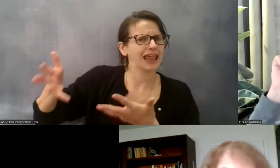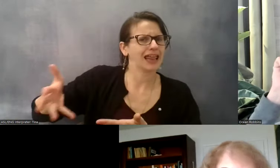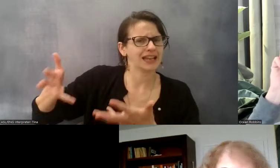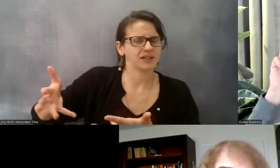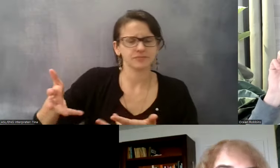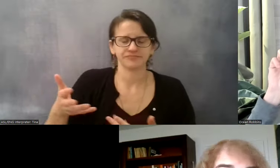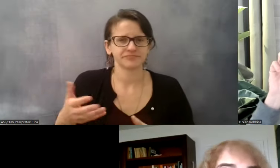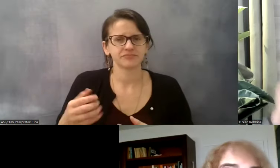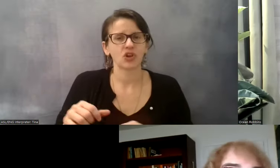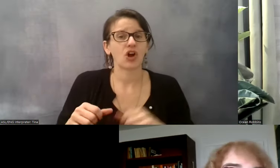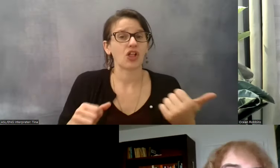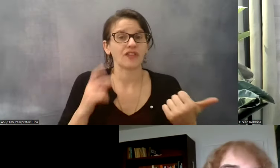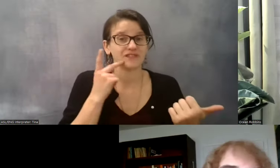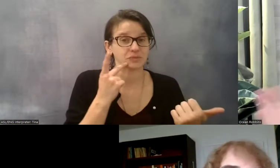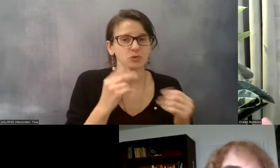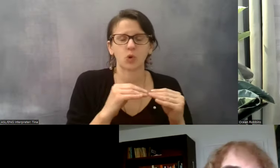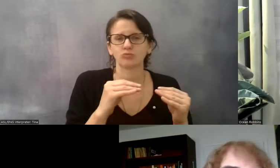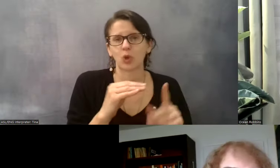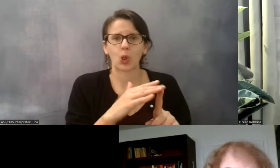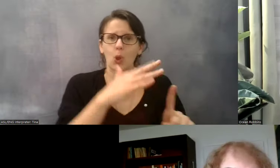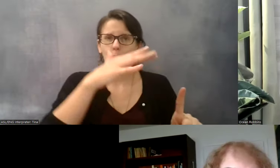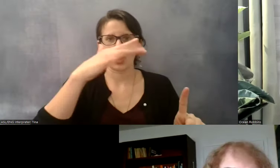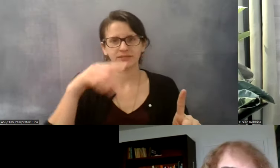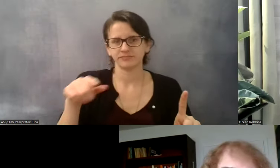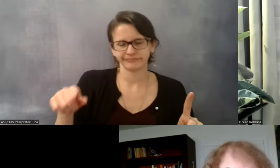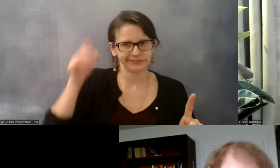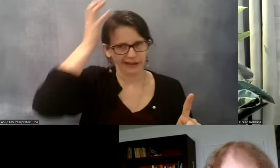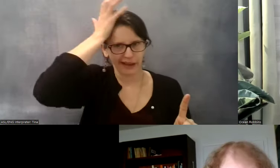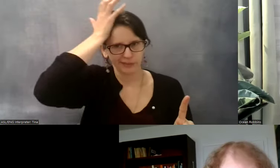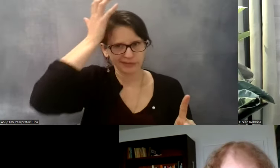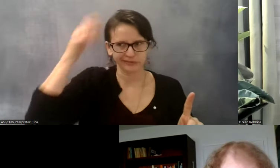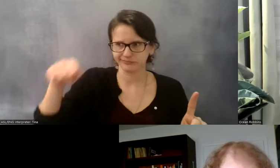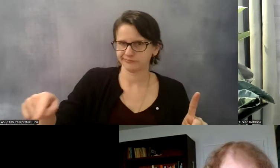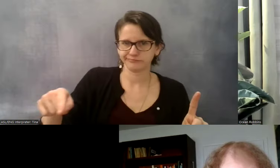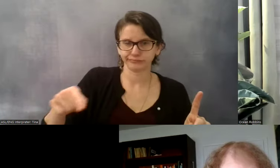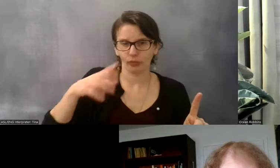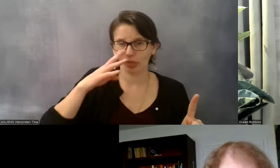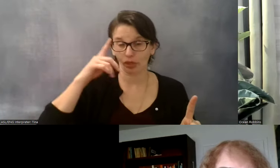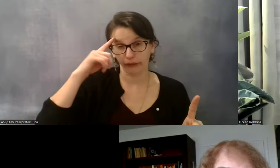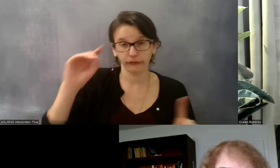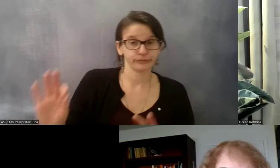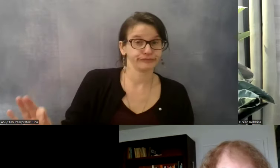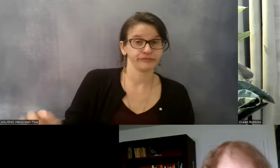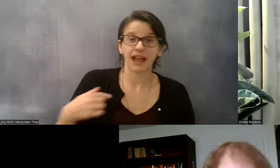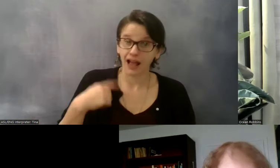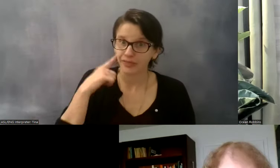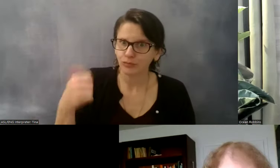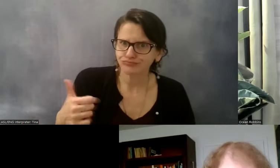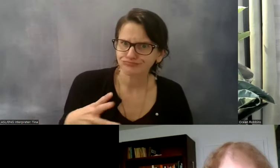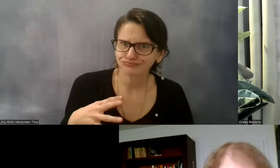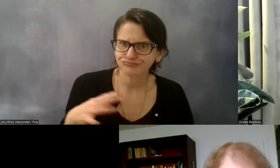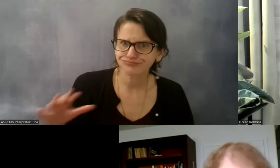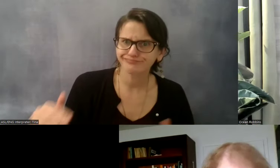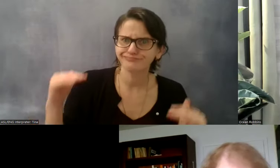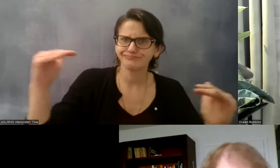like glorified as like rock stars, but cabbage has always been kind of taken for granted. I think it's pretty awesome. But I'm gonna